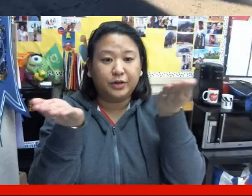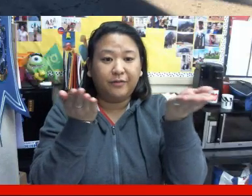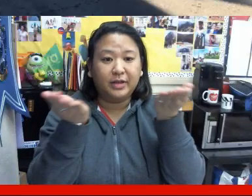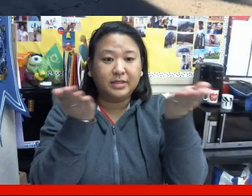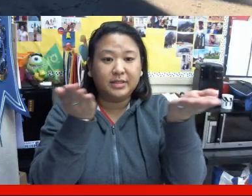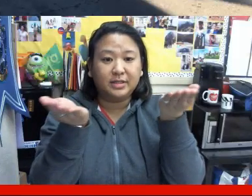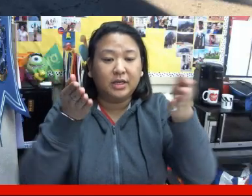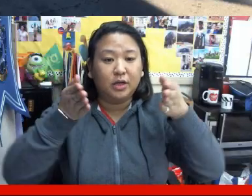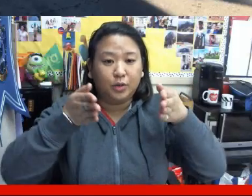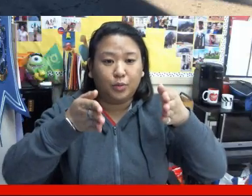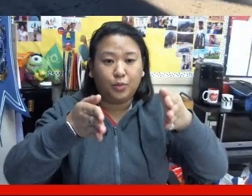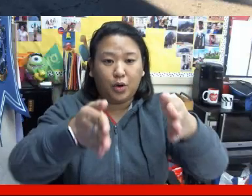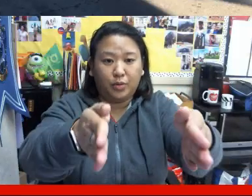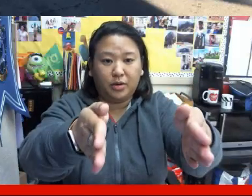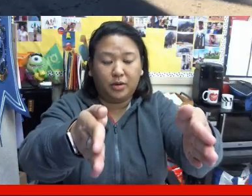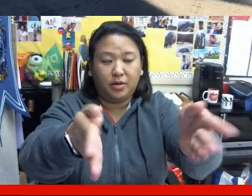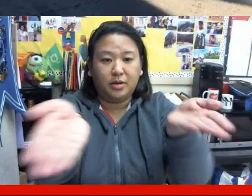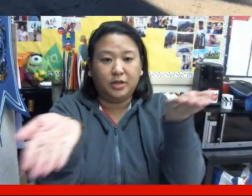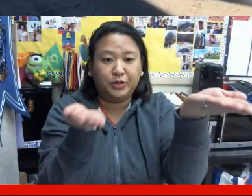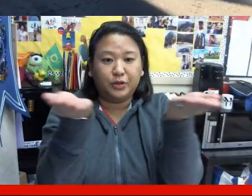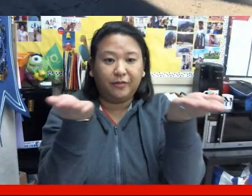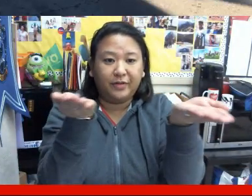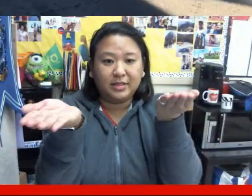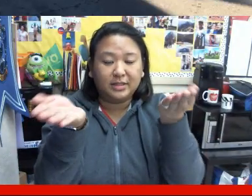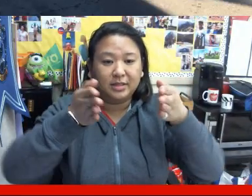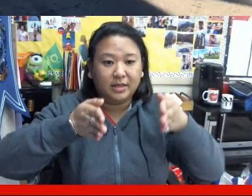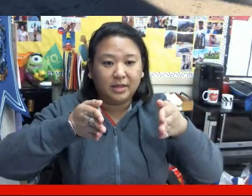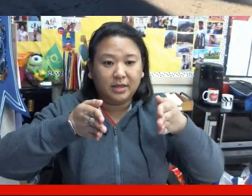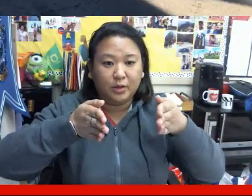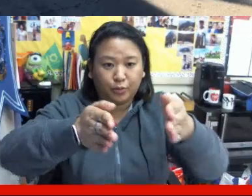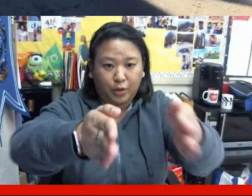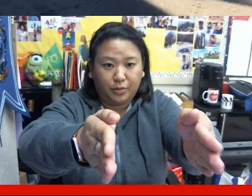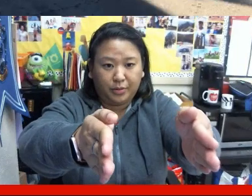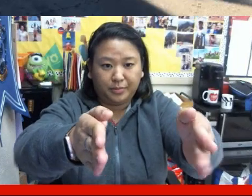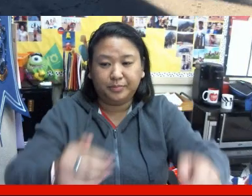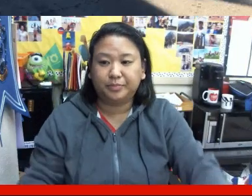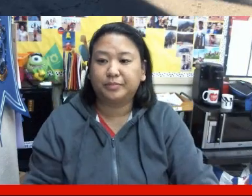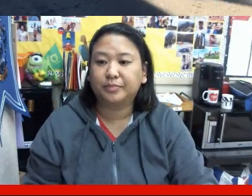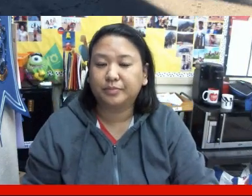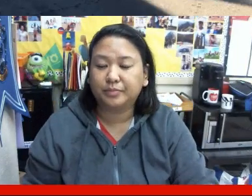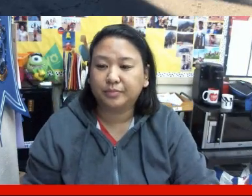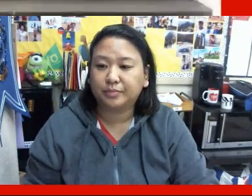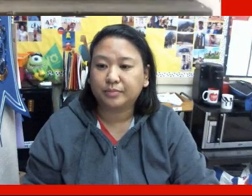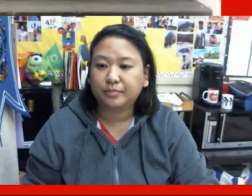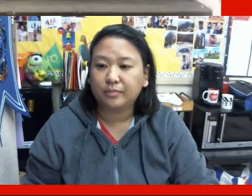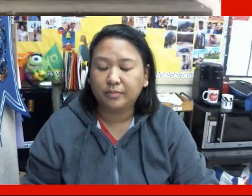The service road. Service road.